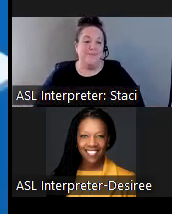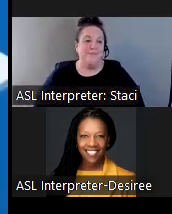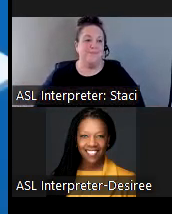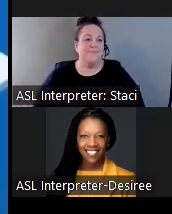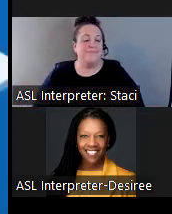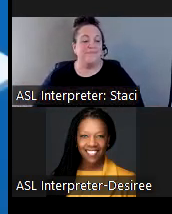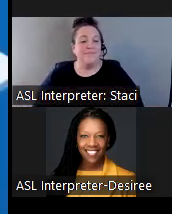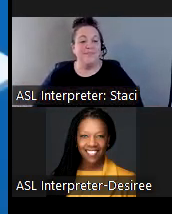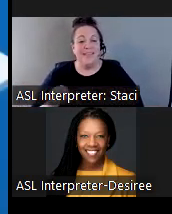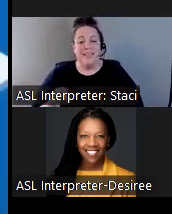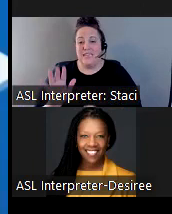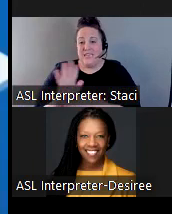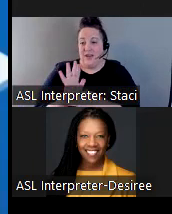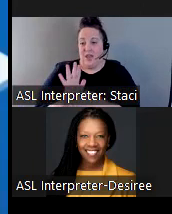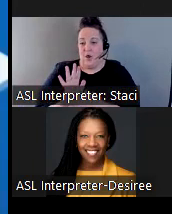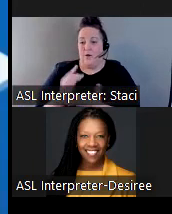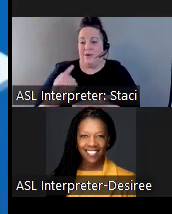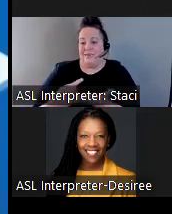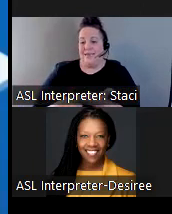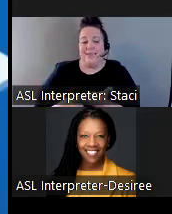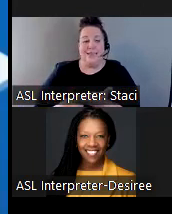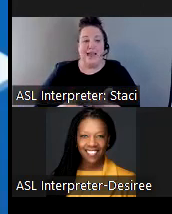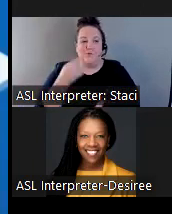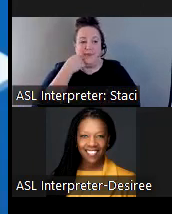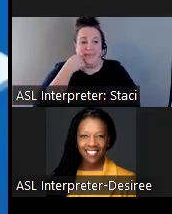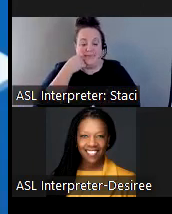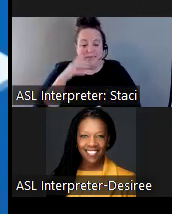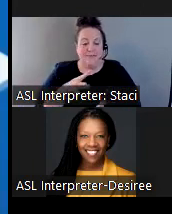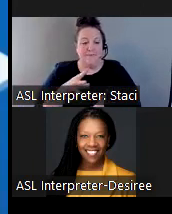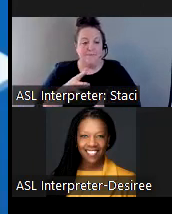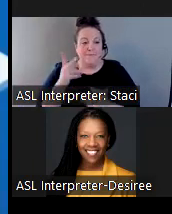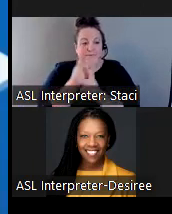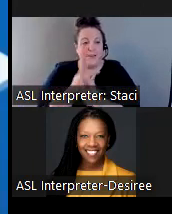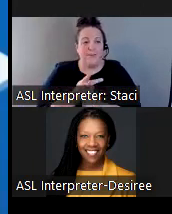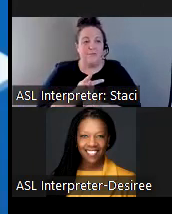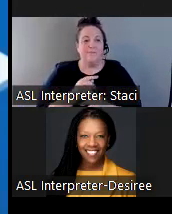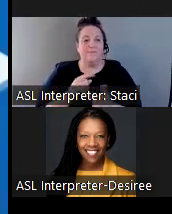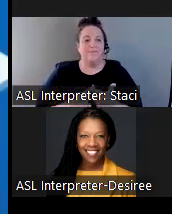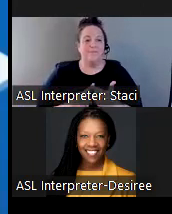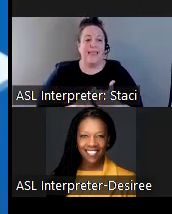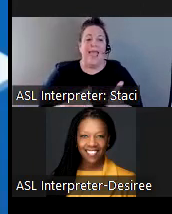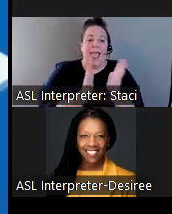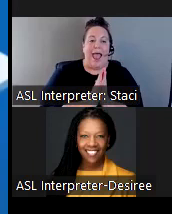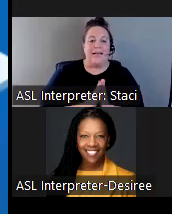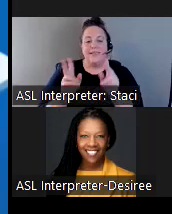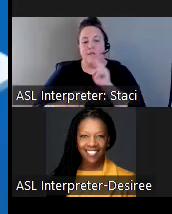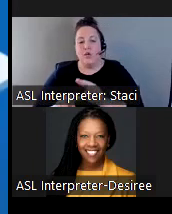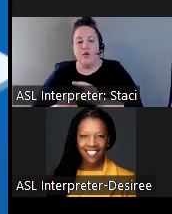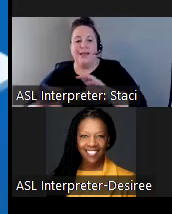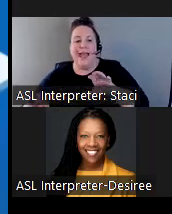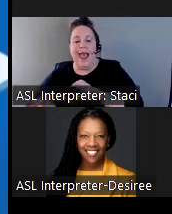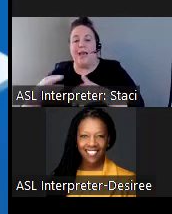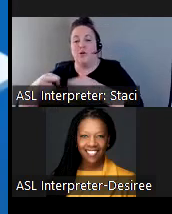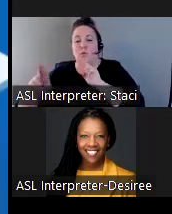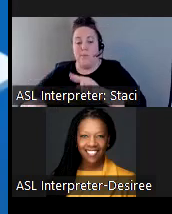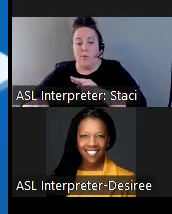This is the video I was talking about that I just discovered. It's Ask, Look, Act, Report, and it really is a good little video, and it